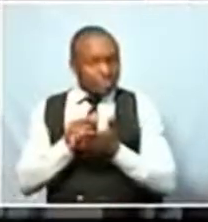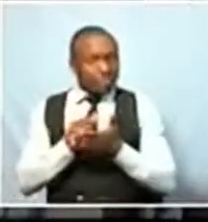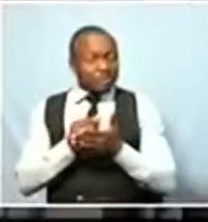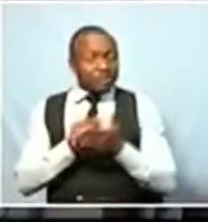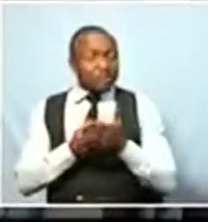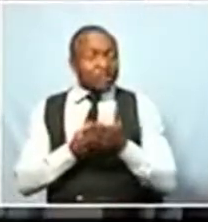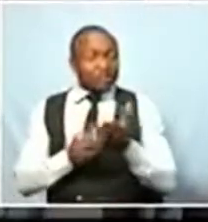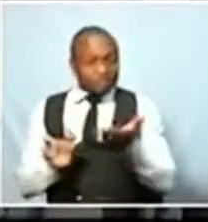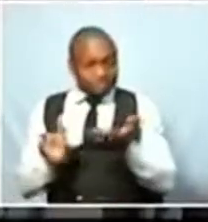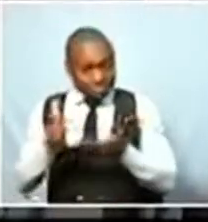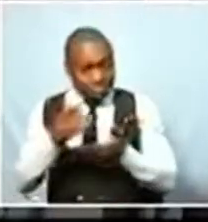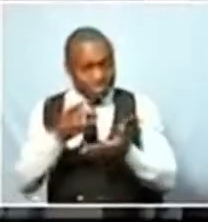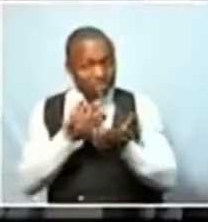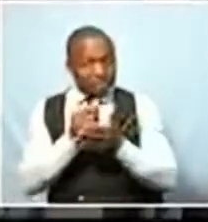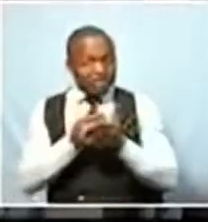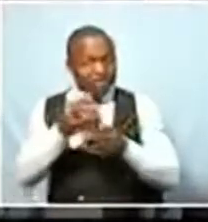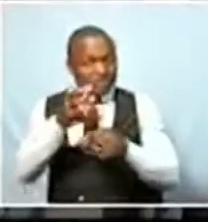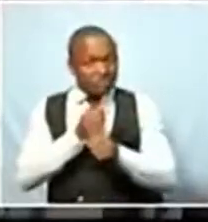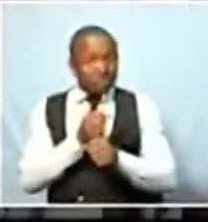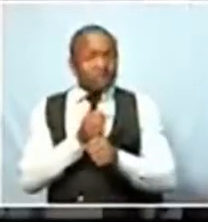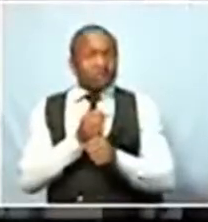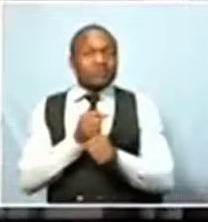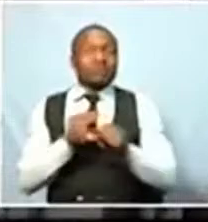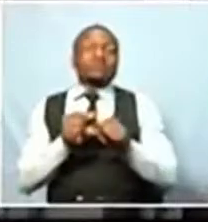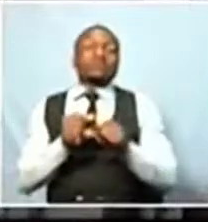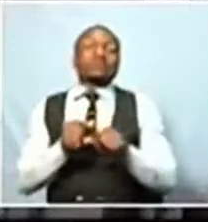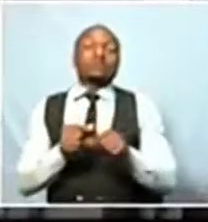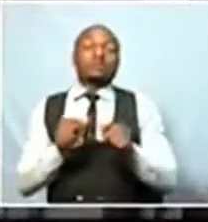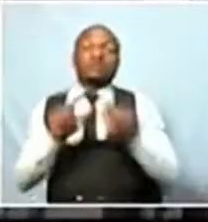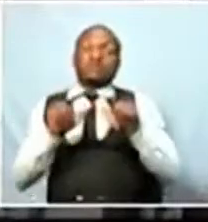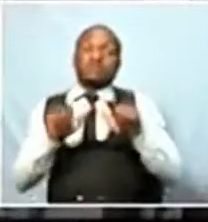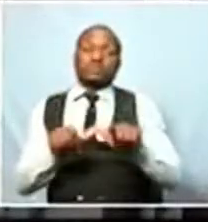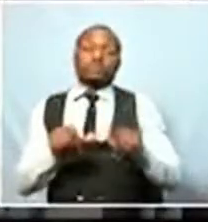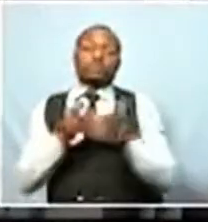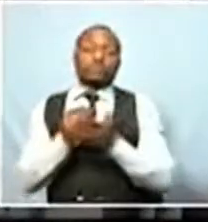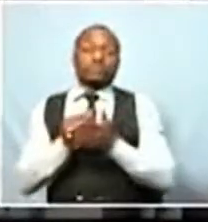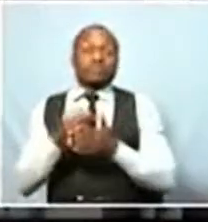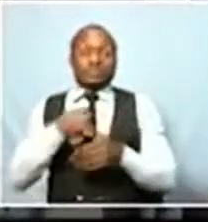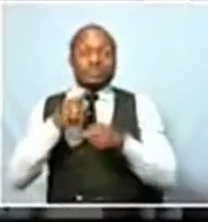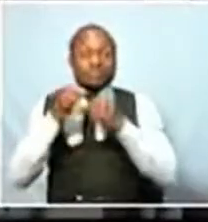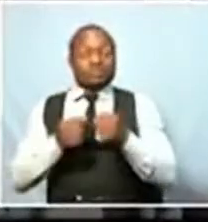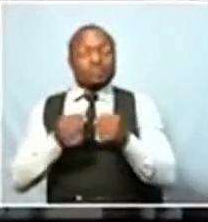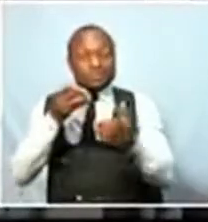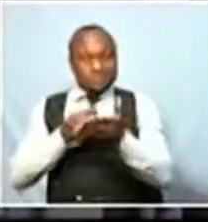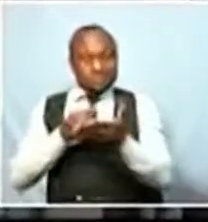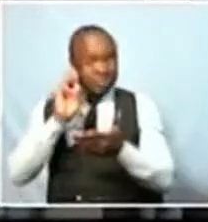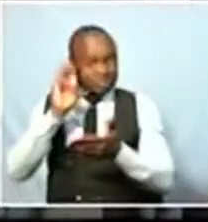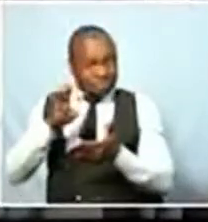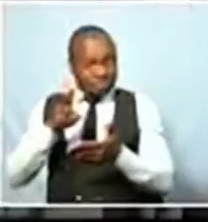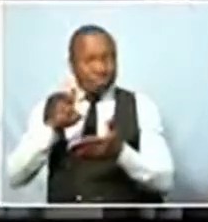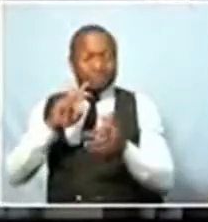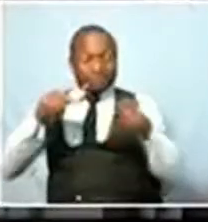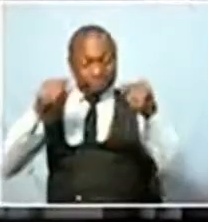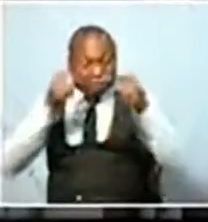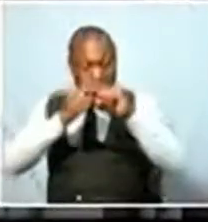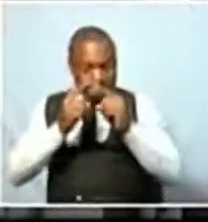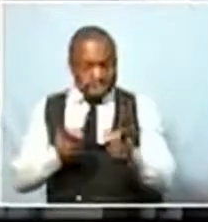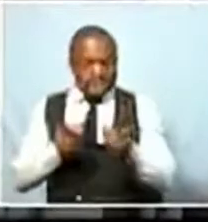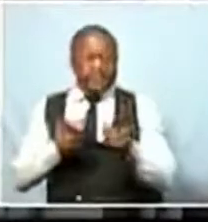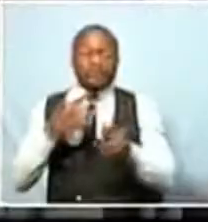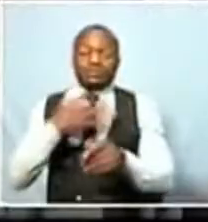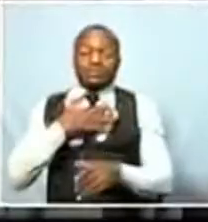that are handling far less money than the government is actually handling. So I strongly believe this will suffice. But my question now